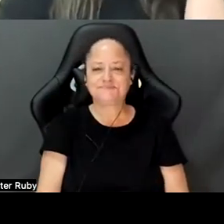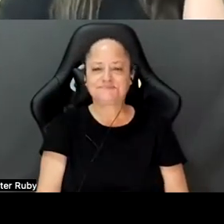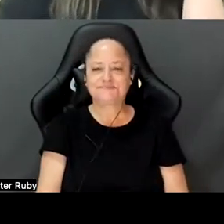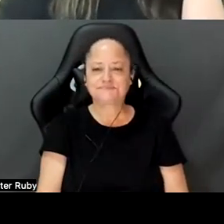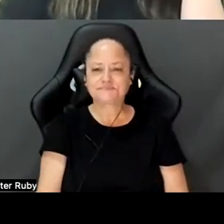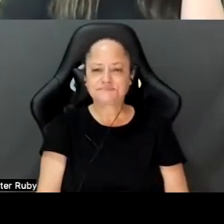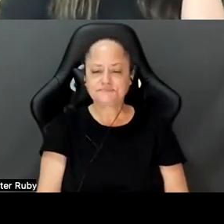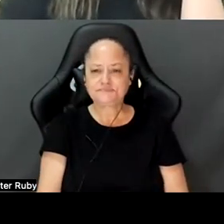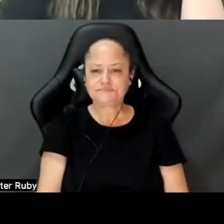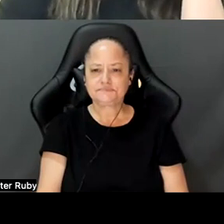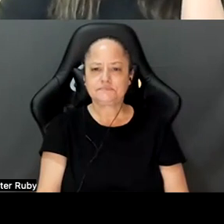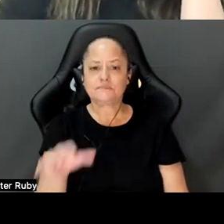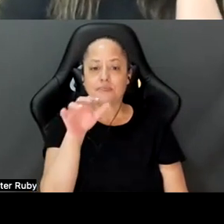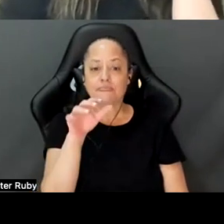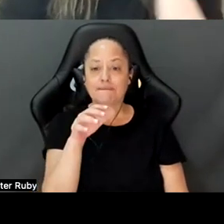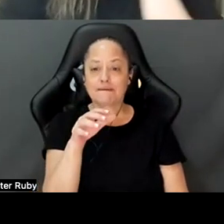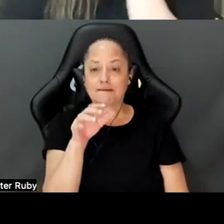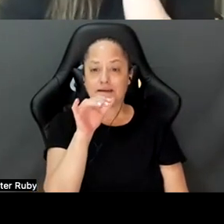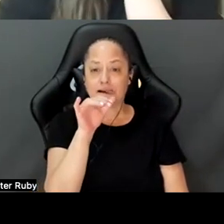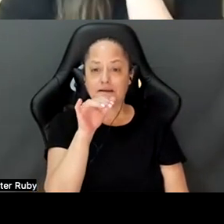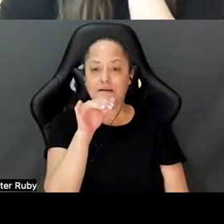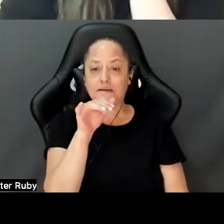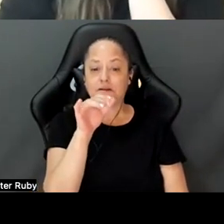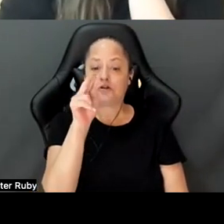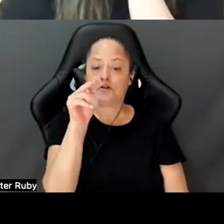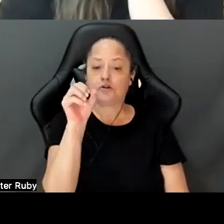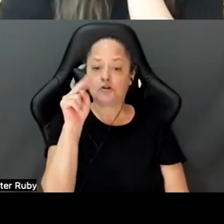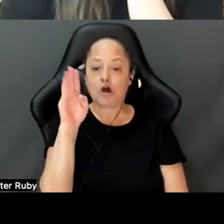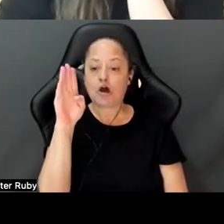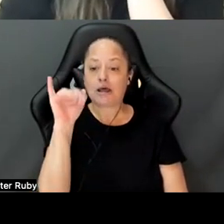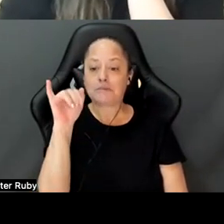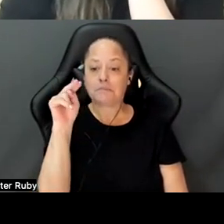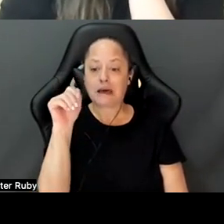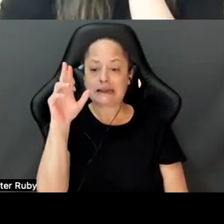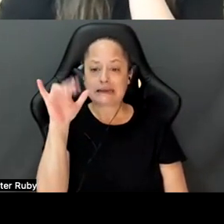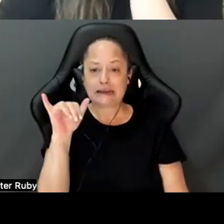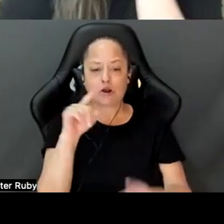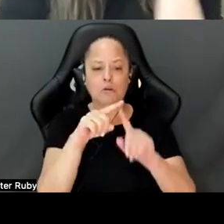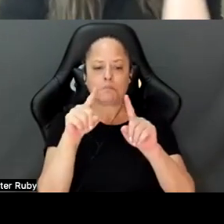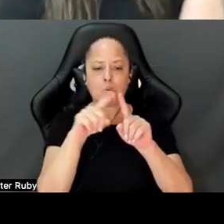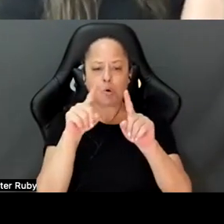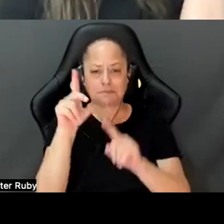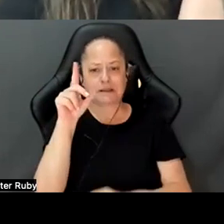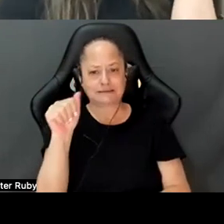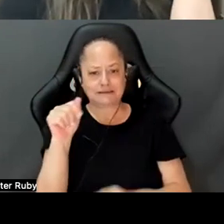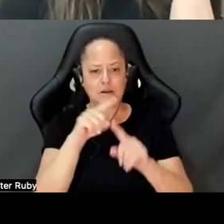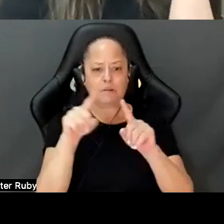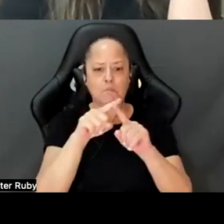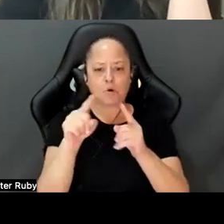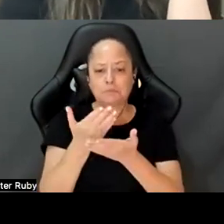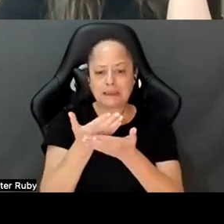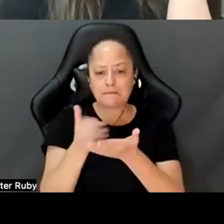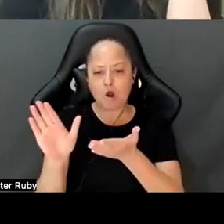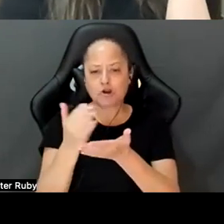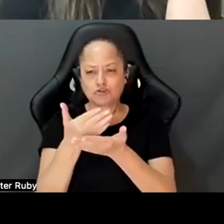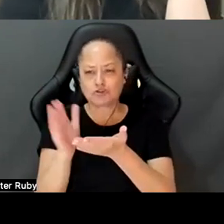Yeah, so that being said, being non-binary and multiply disabled and multi-marginalized, you